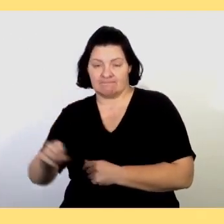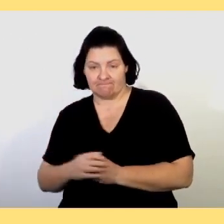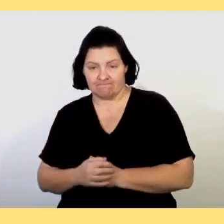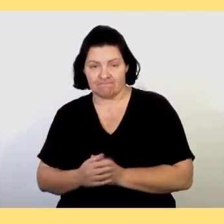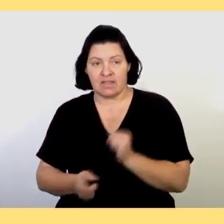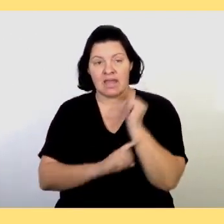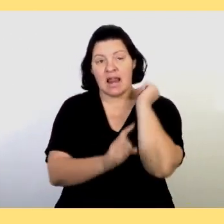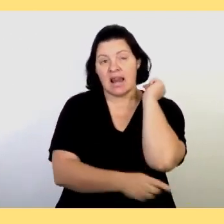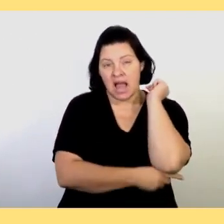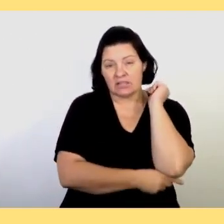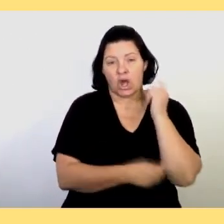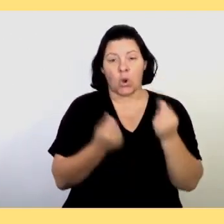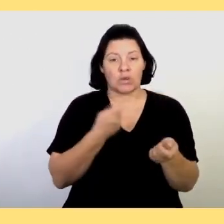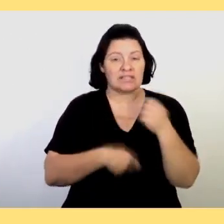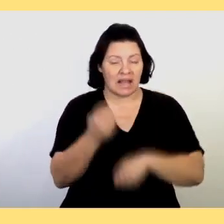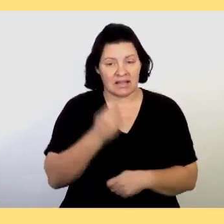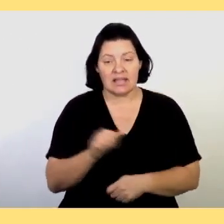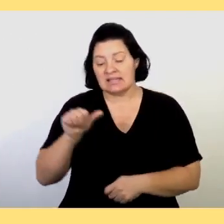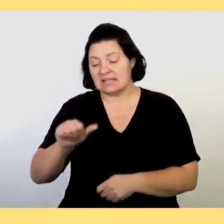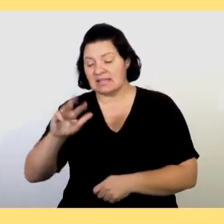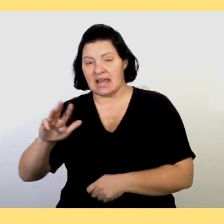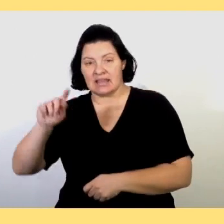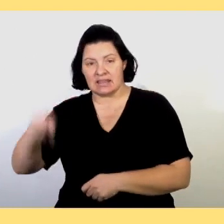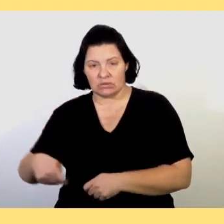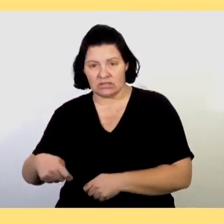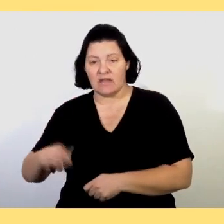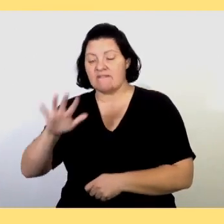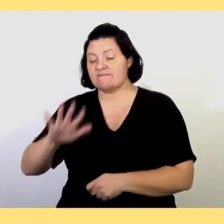139,180. Lastly, cost of sales,